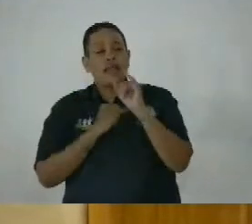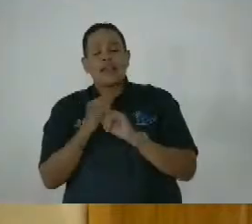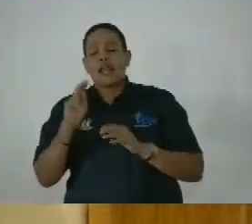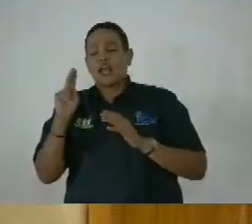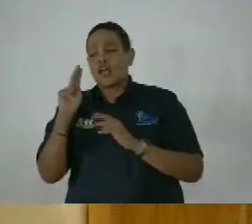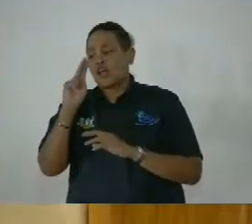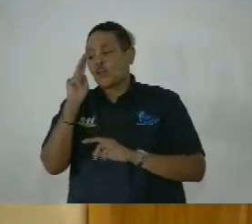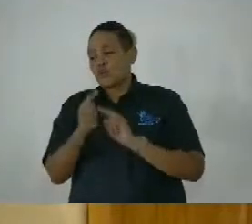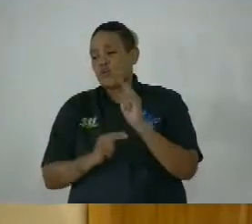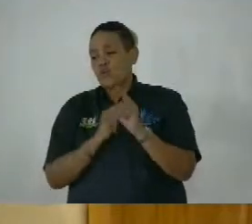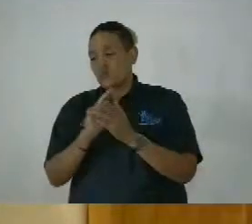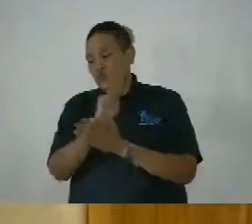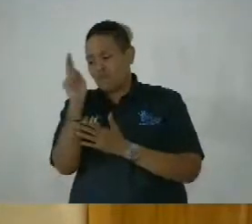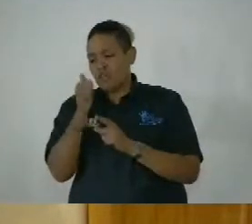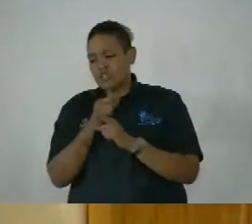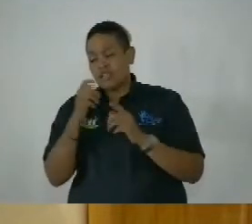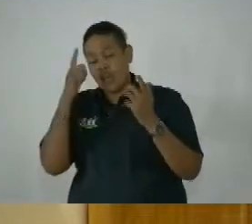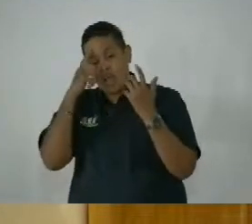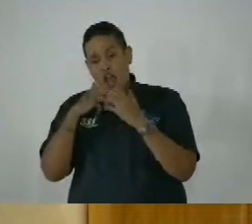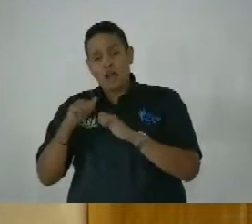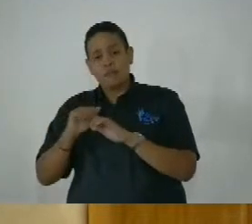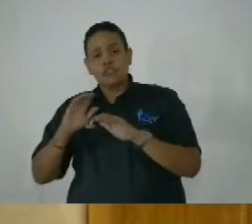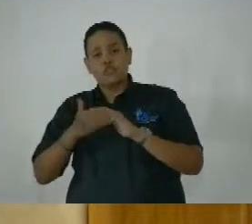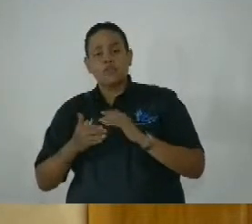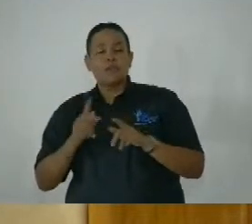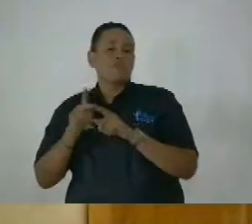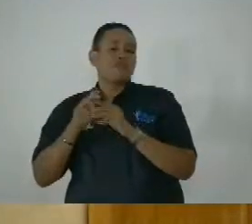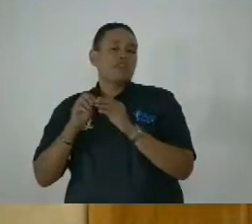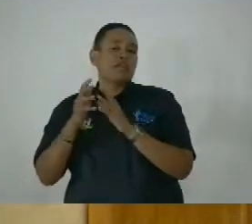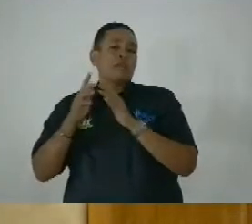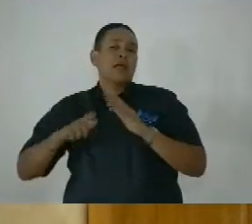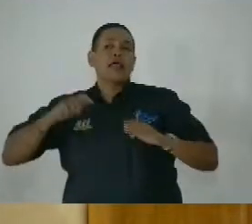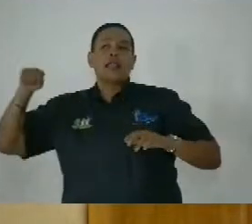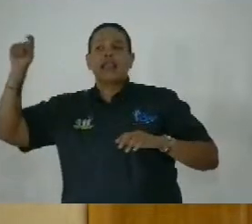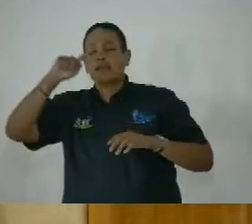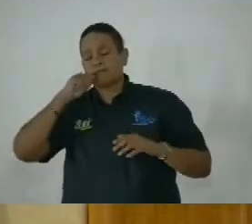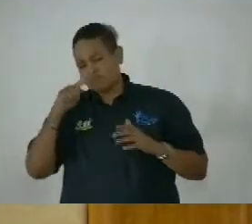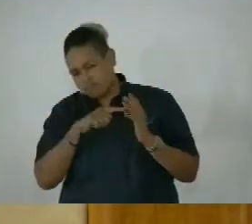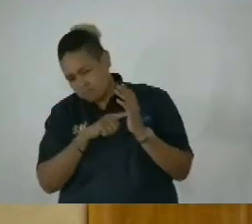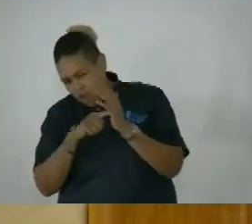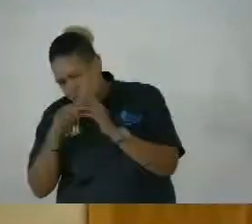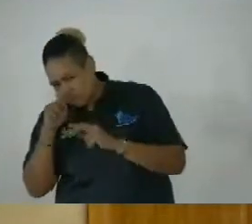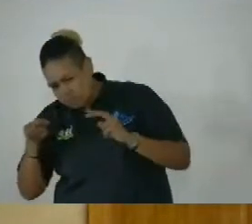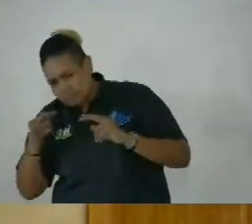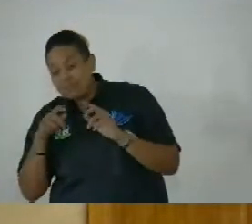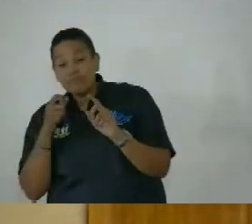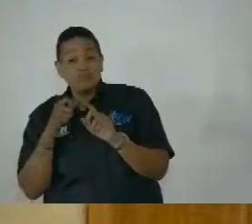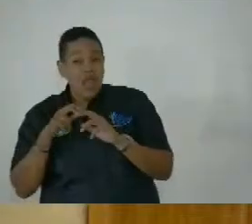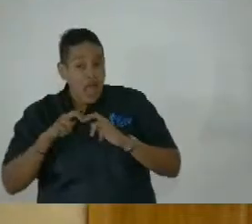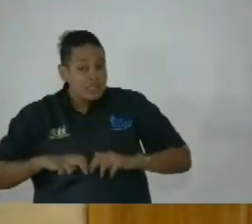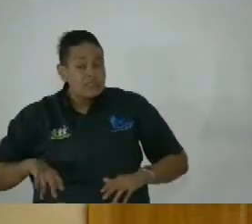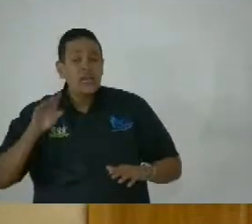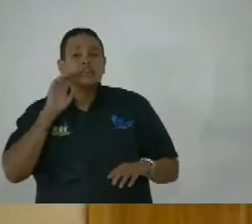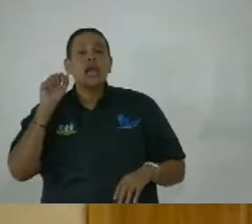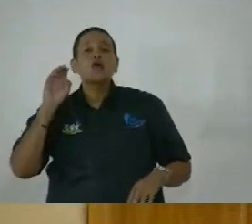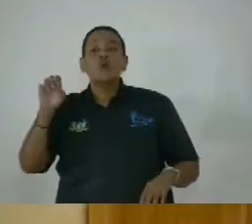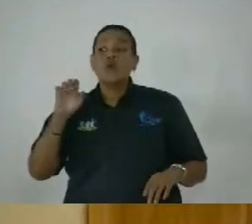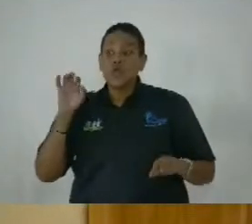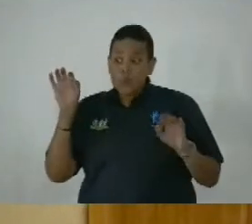Jamaican professionals across the U.S., employed a range of causal models to assess the effectiveness of the states of public